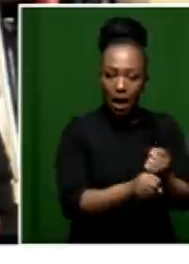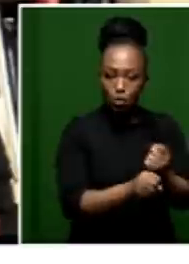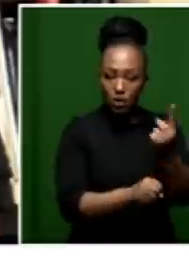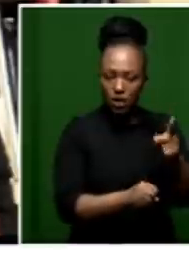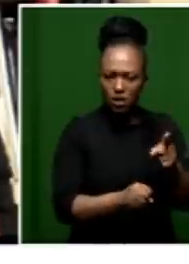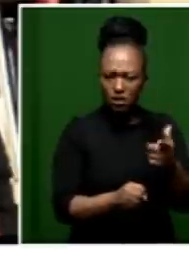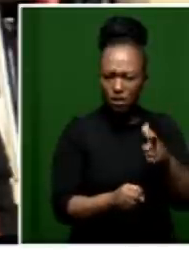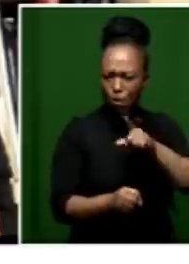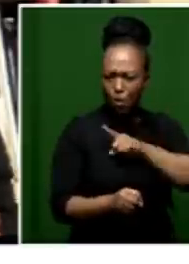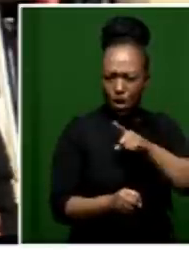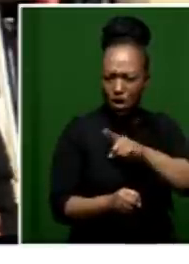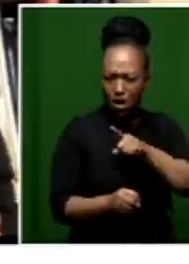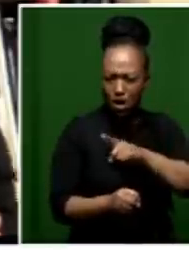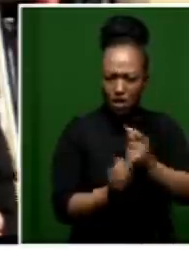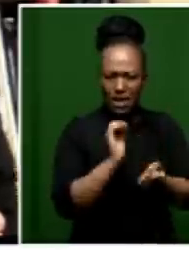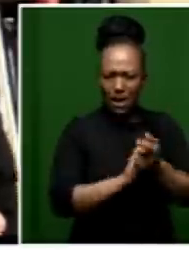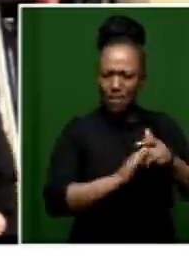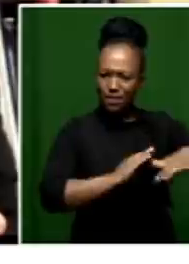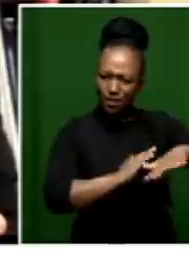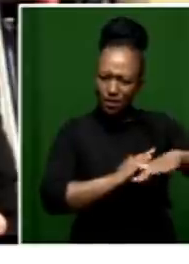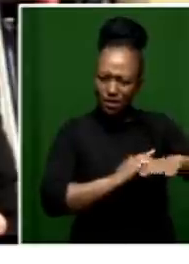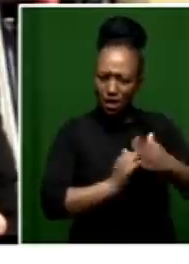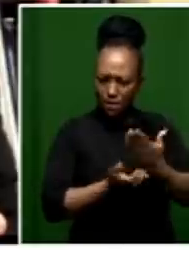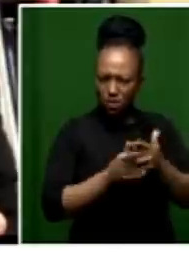and explain the breakout in this particular area?